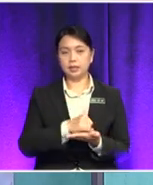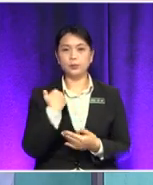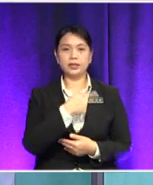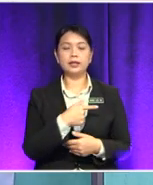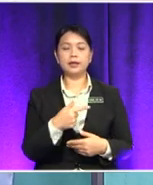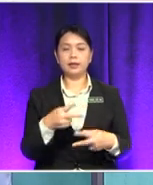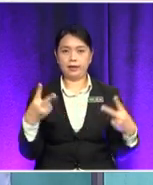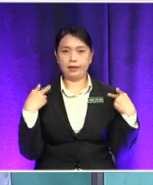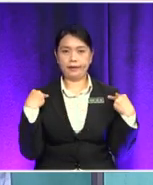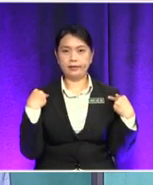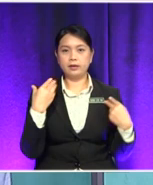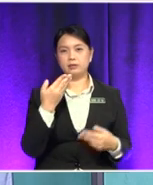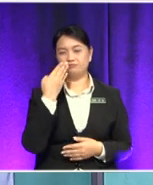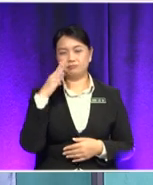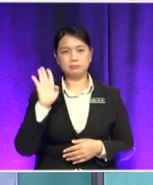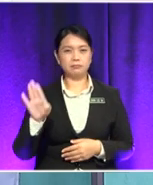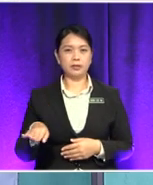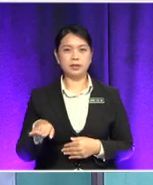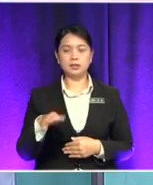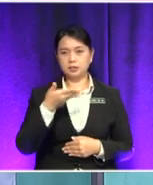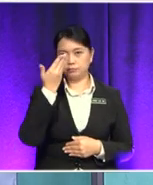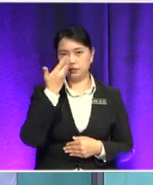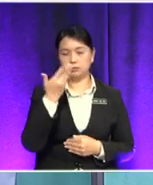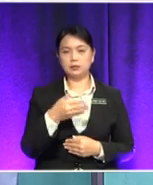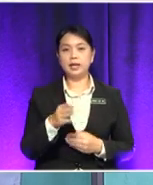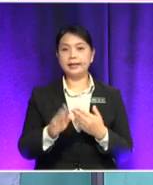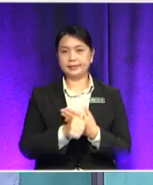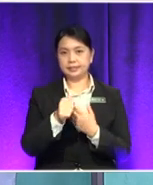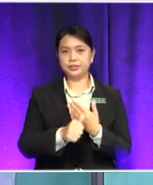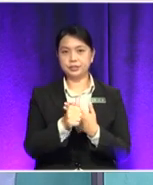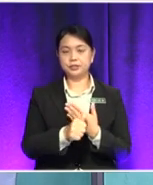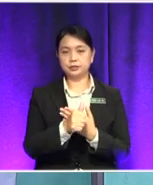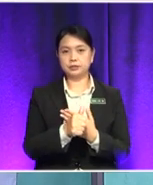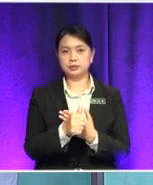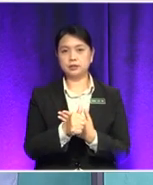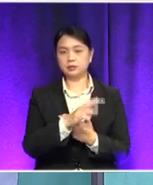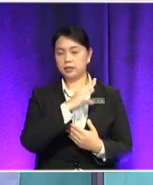to people's and animals' health, and also pollution.